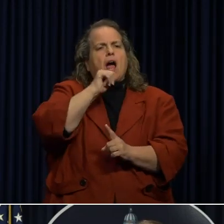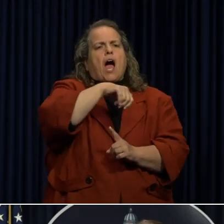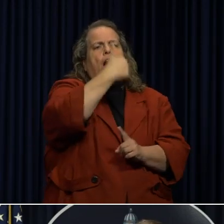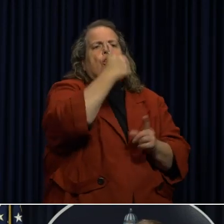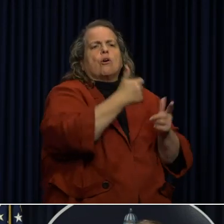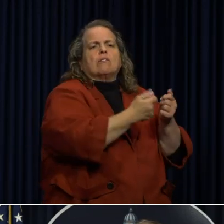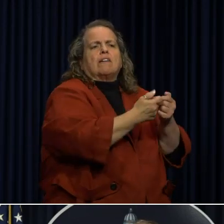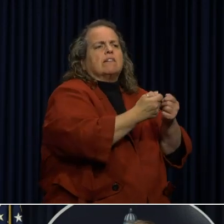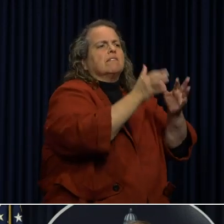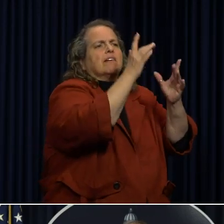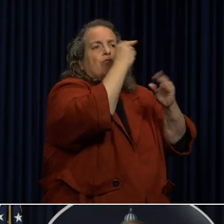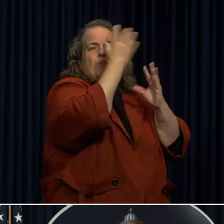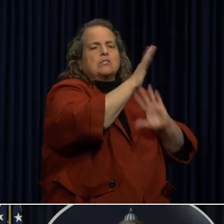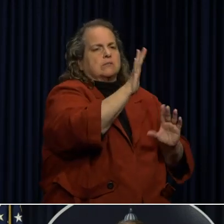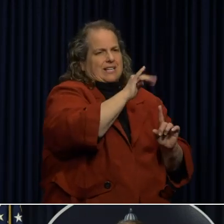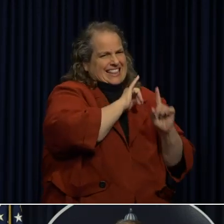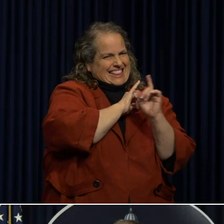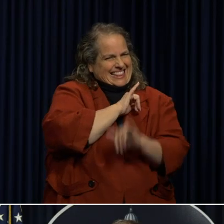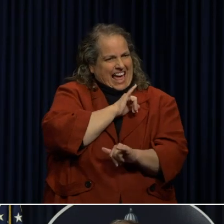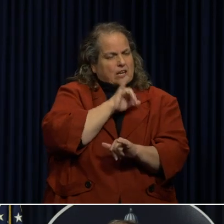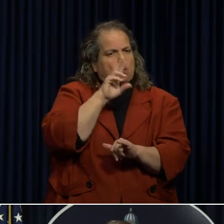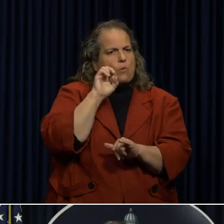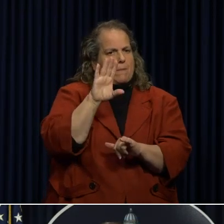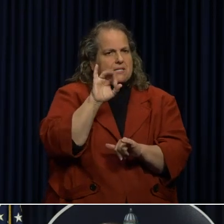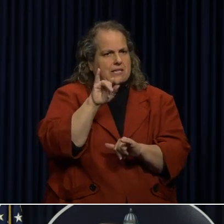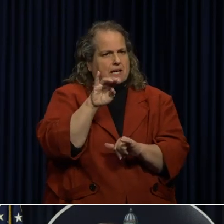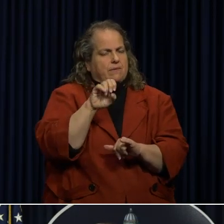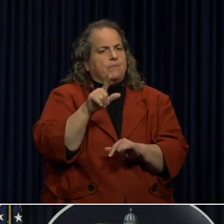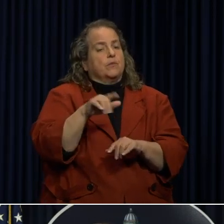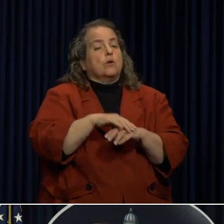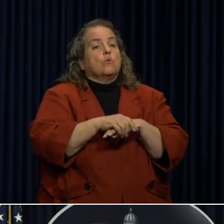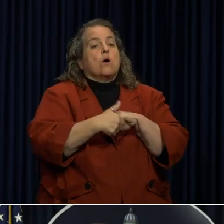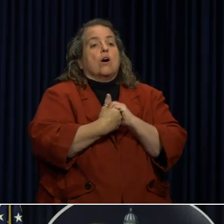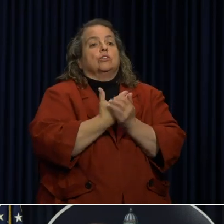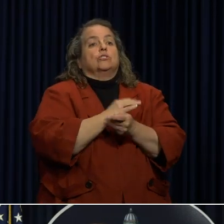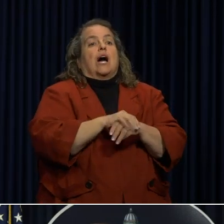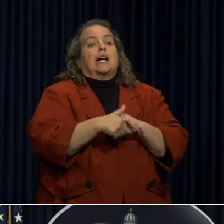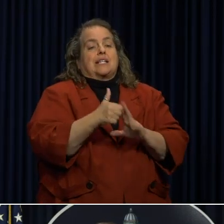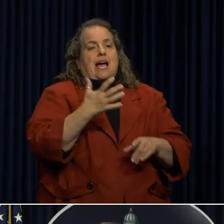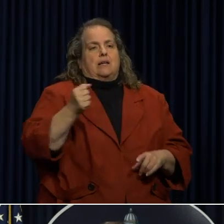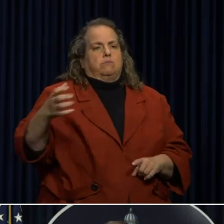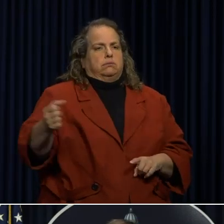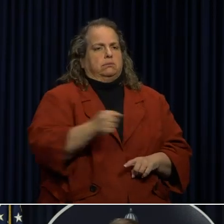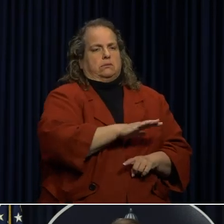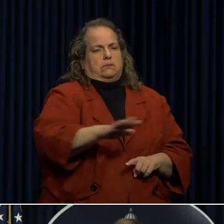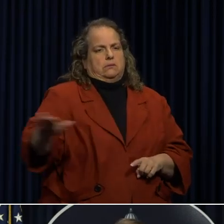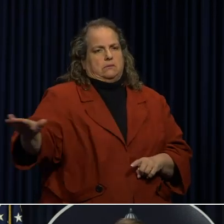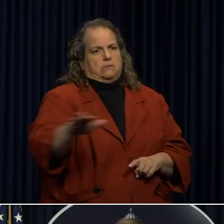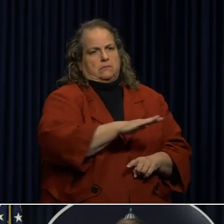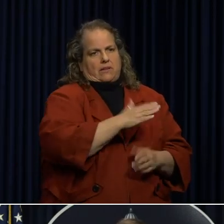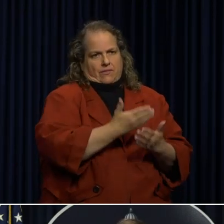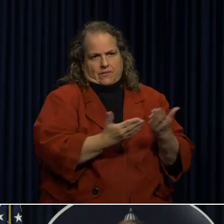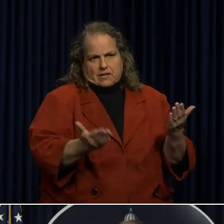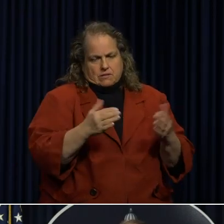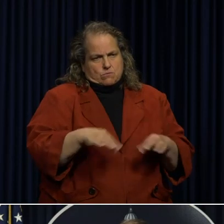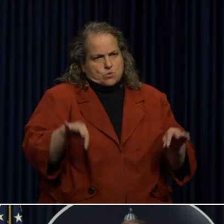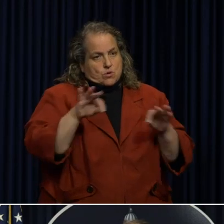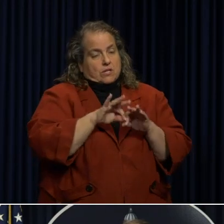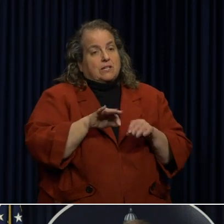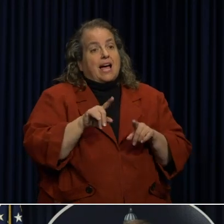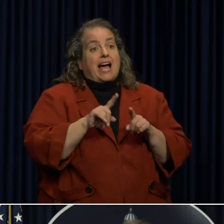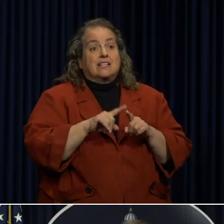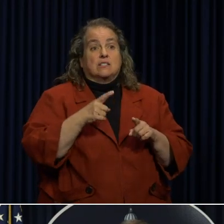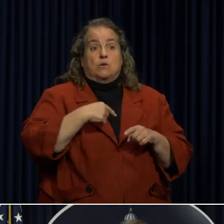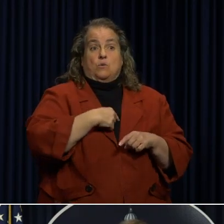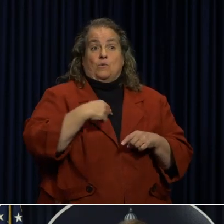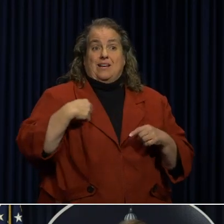Wash your hands and surfaces. So, as we work on becoming healthy at work, as we slowly and gradually